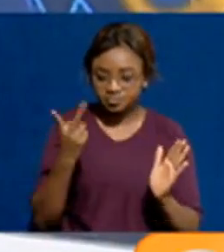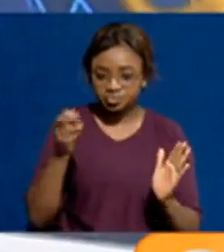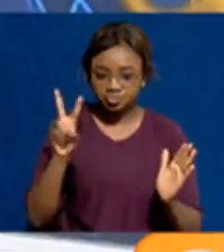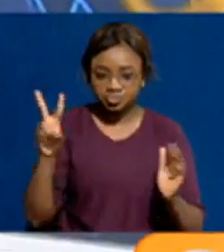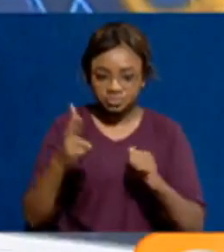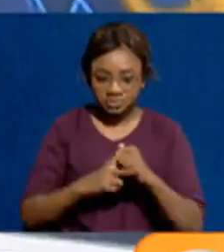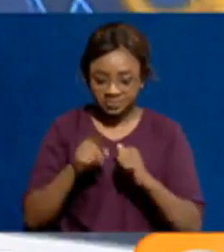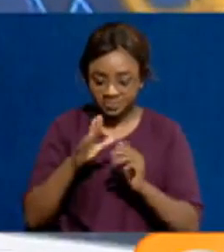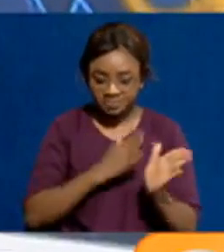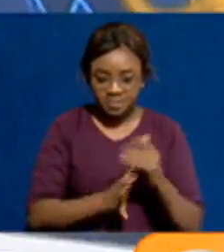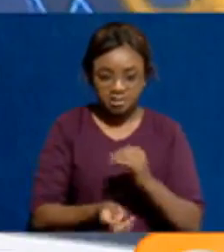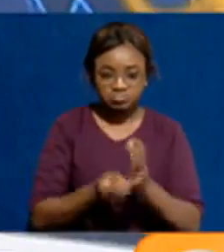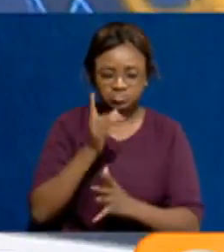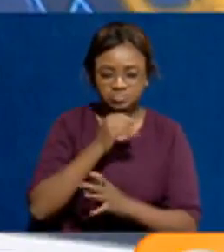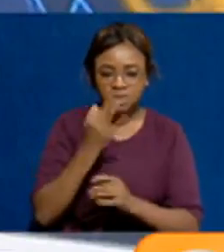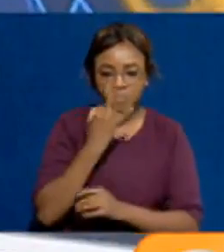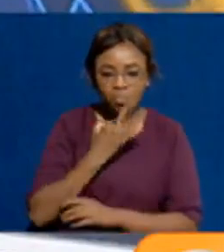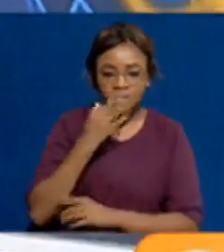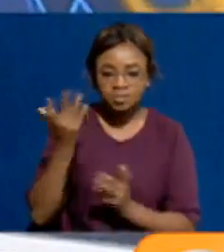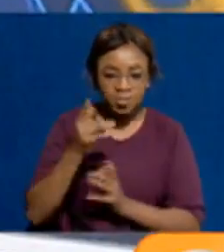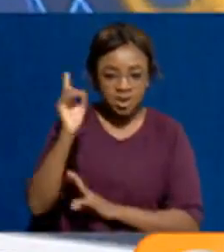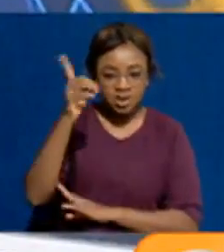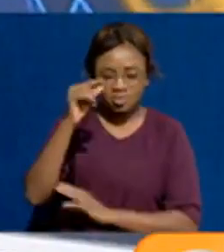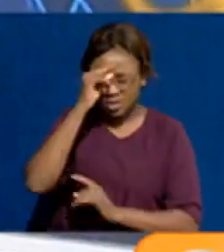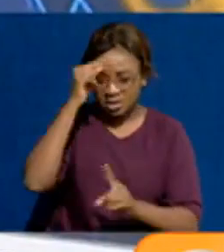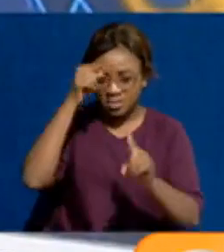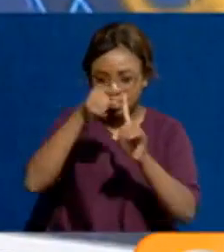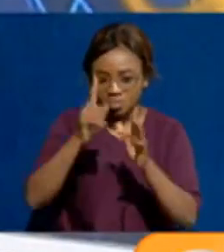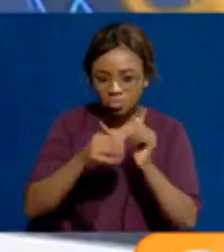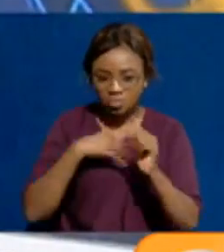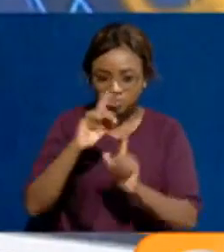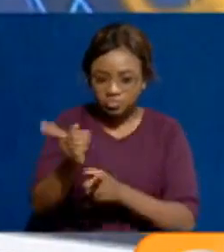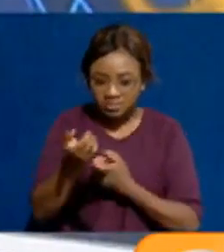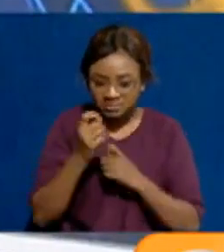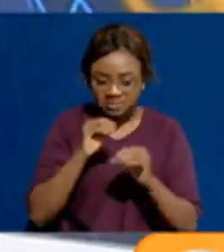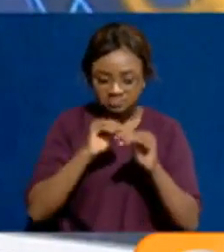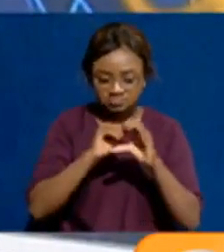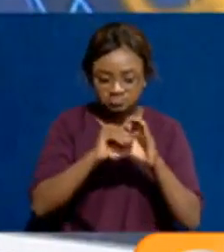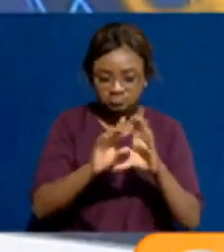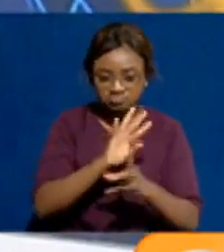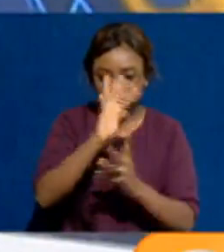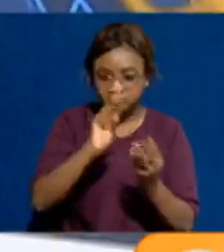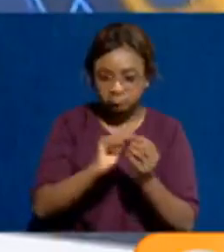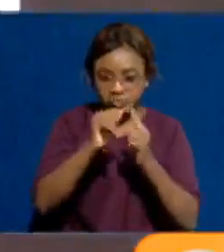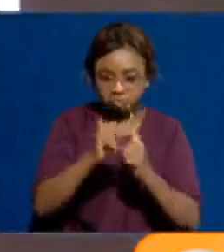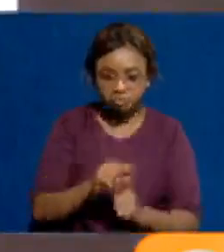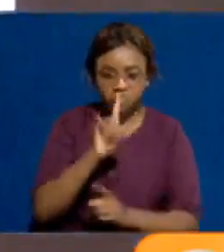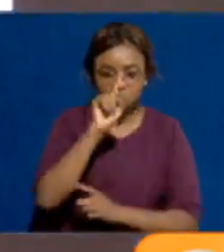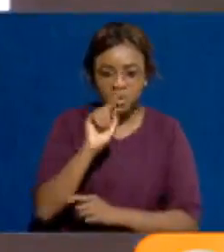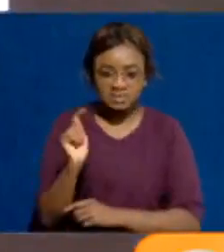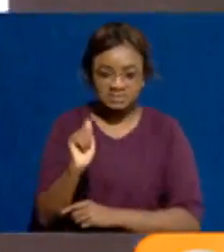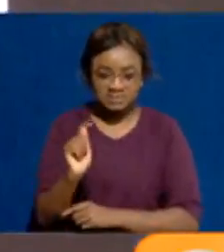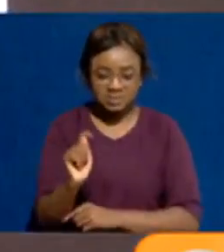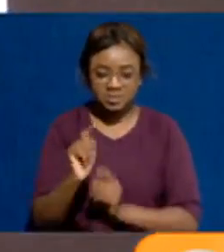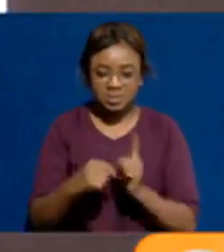that was unveiled on Wednesday in Nairobi, the government targets to attract investments totaling 1 trillion shillings by the year